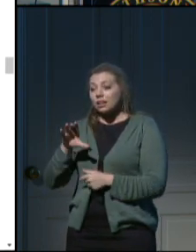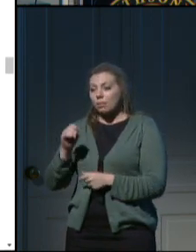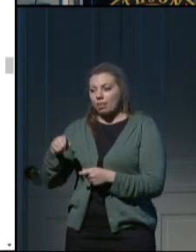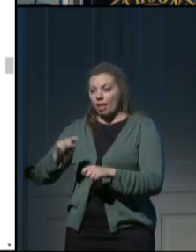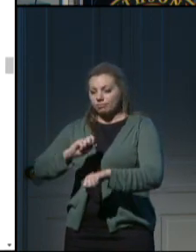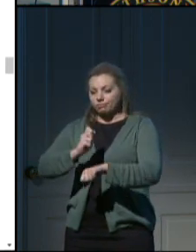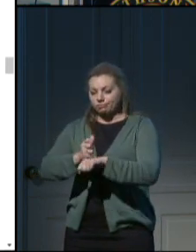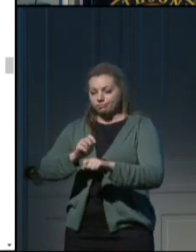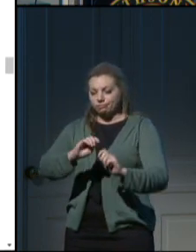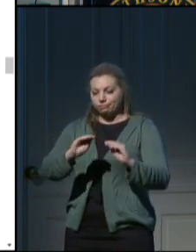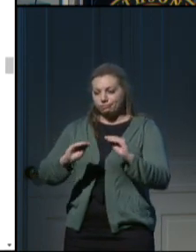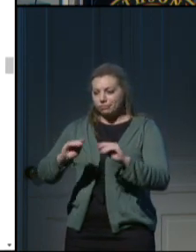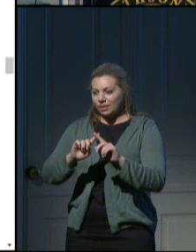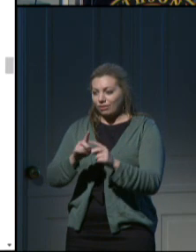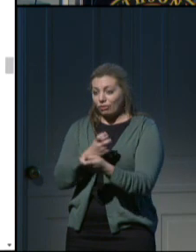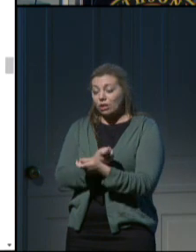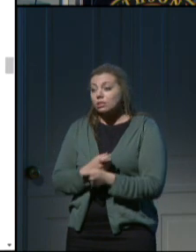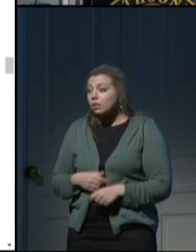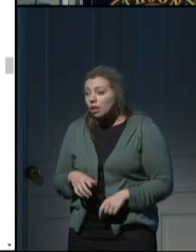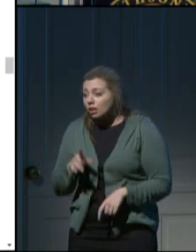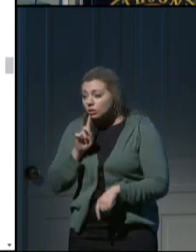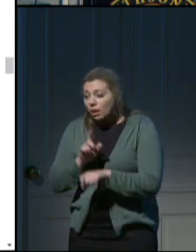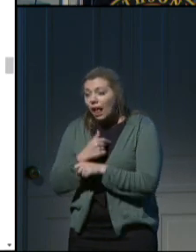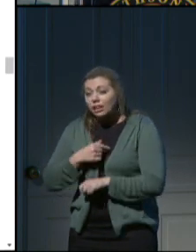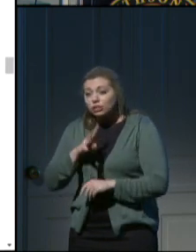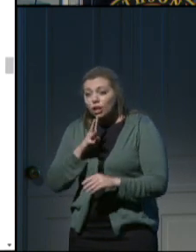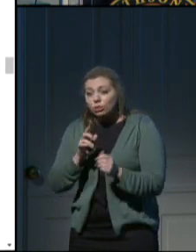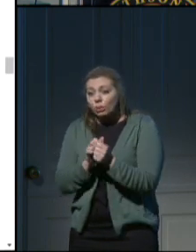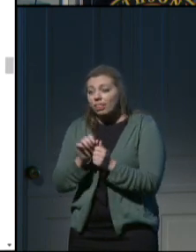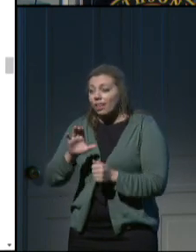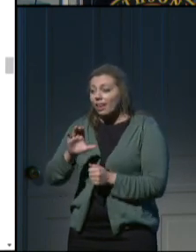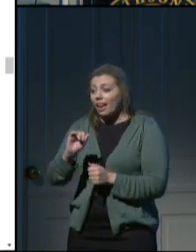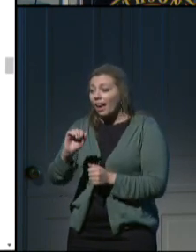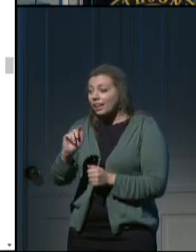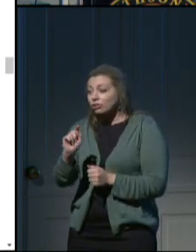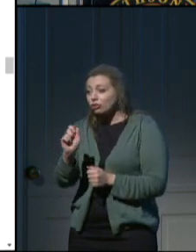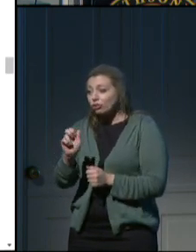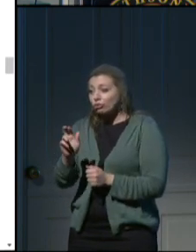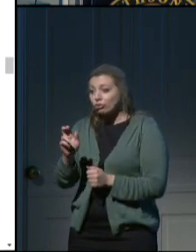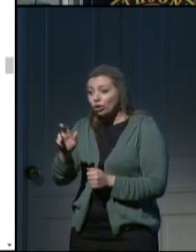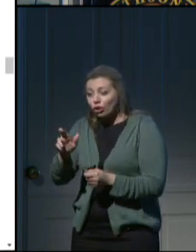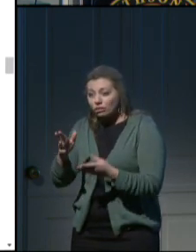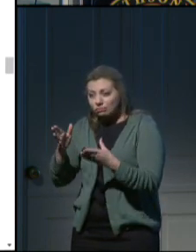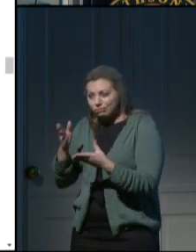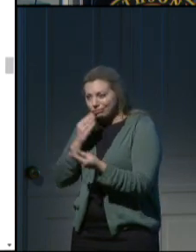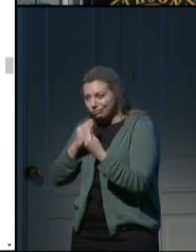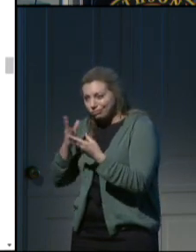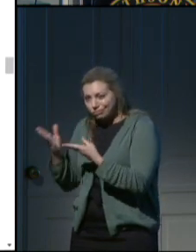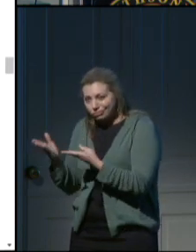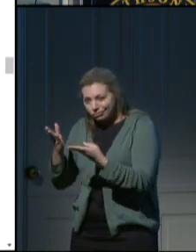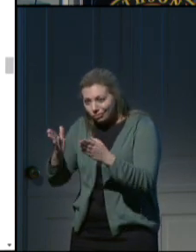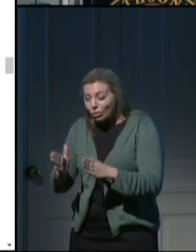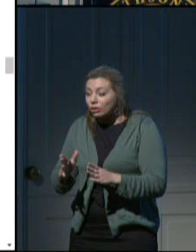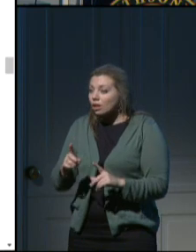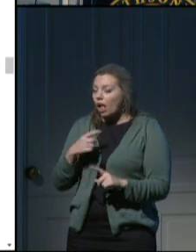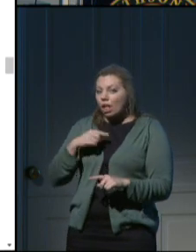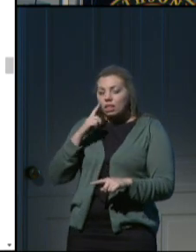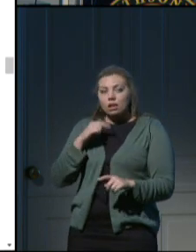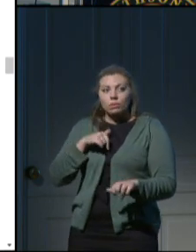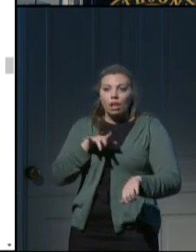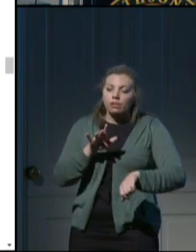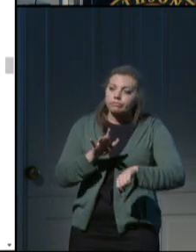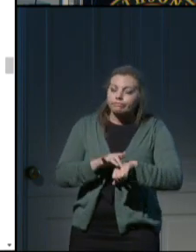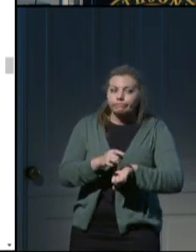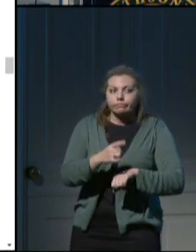fossils. I talked to the caterer at one point. I mean, we talked to everybody. We were there, I believe, something like 20